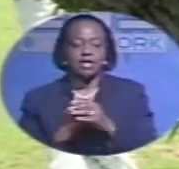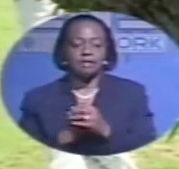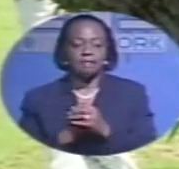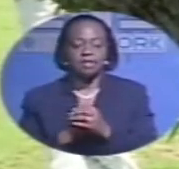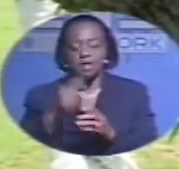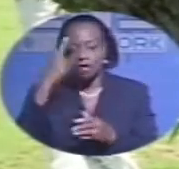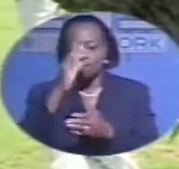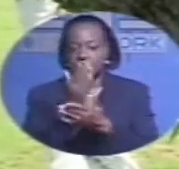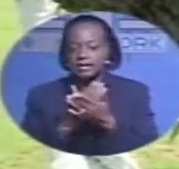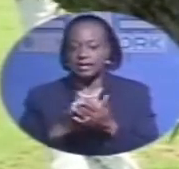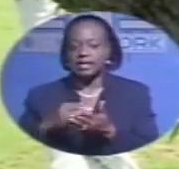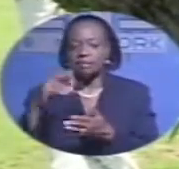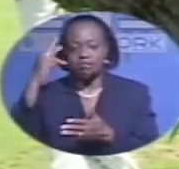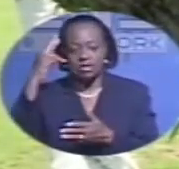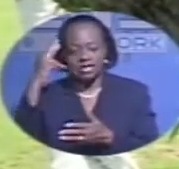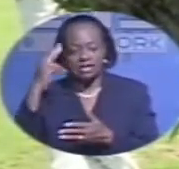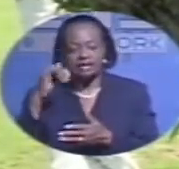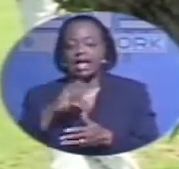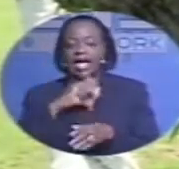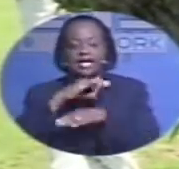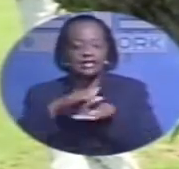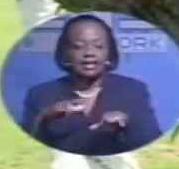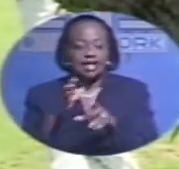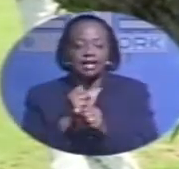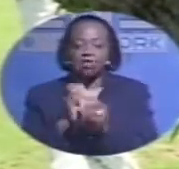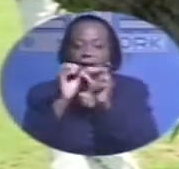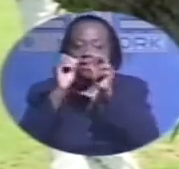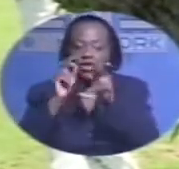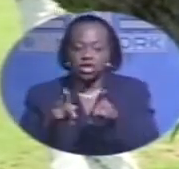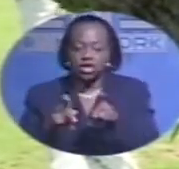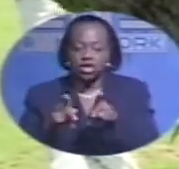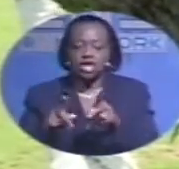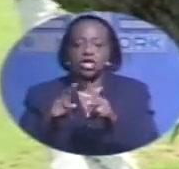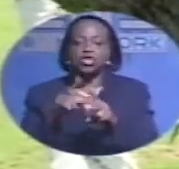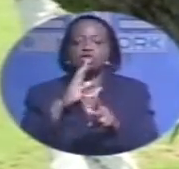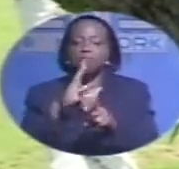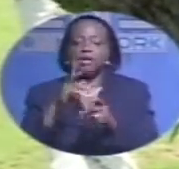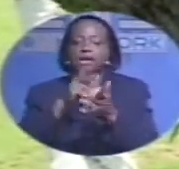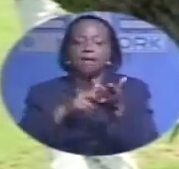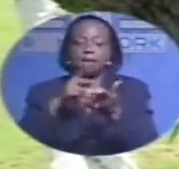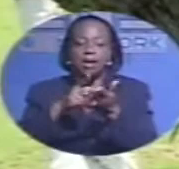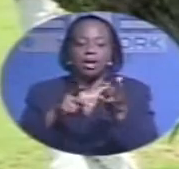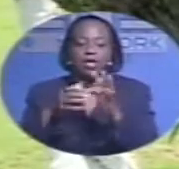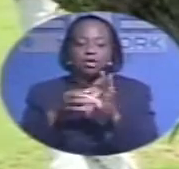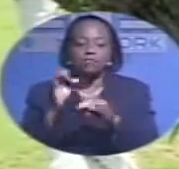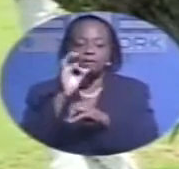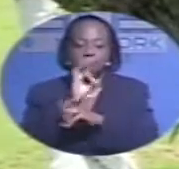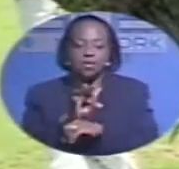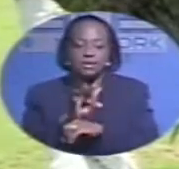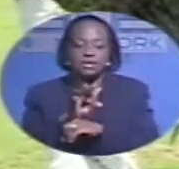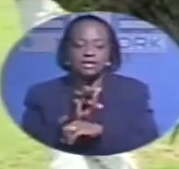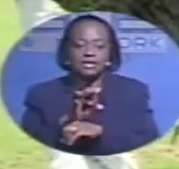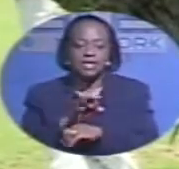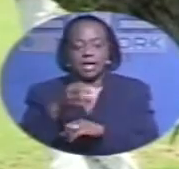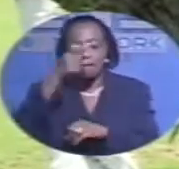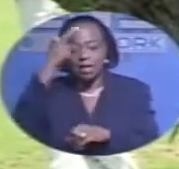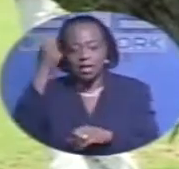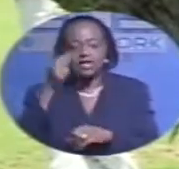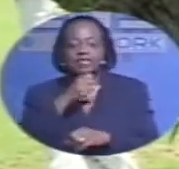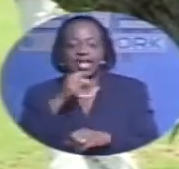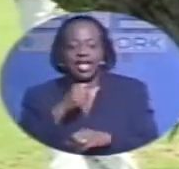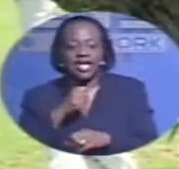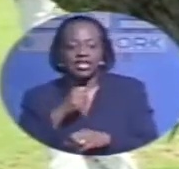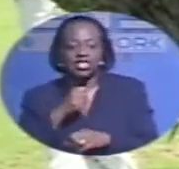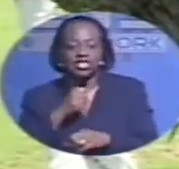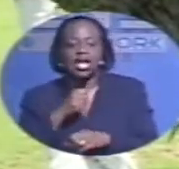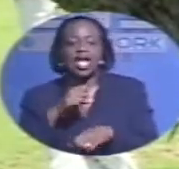You know, for some reason early on, I didn't get the opportunity to be a part of the force, and because of age requirements, age restrictions, I went off to college,